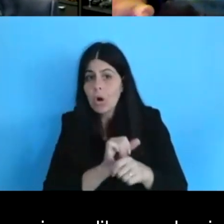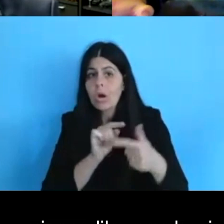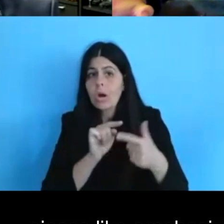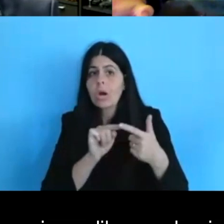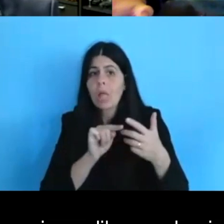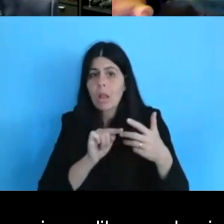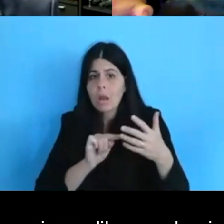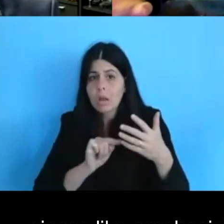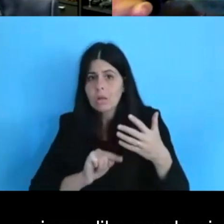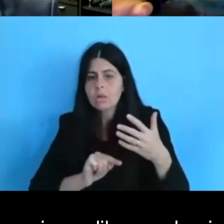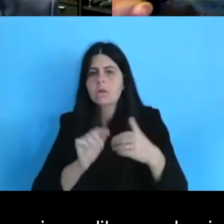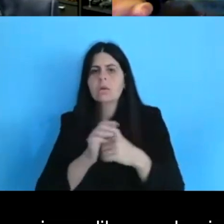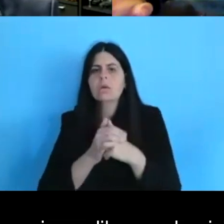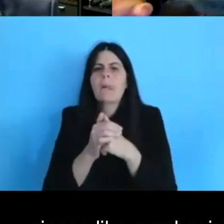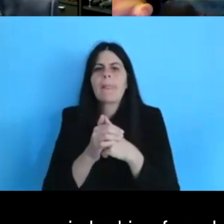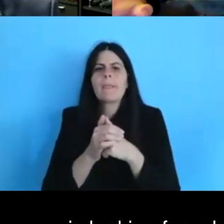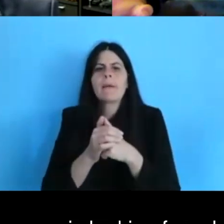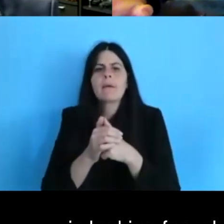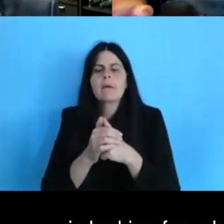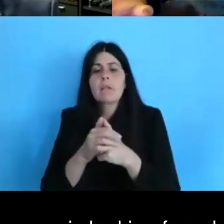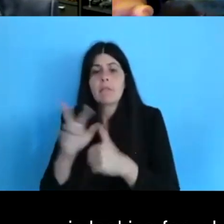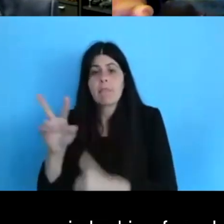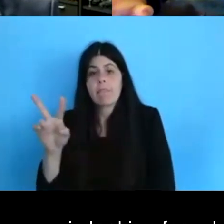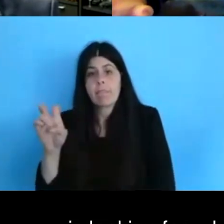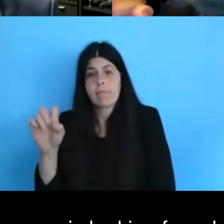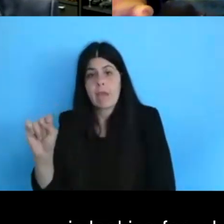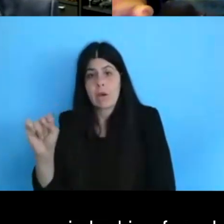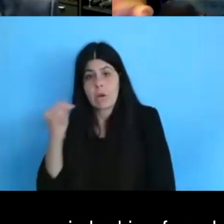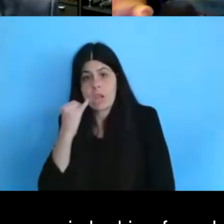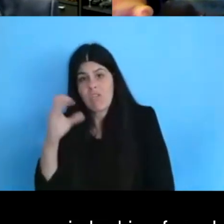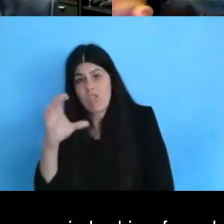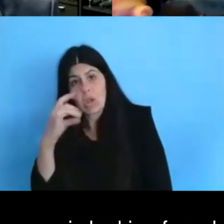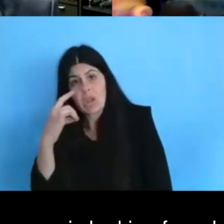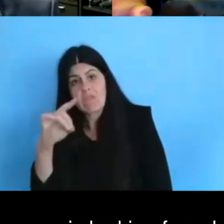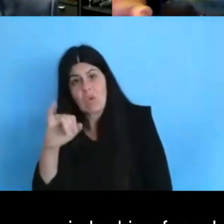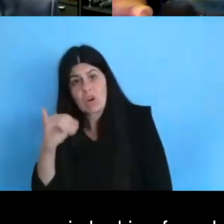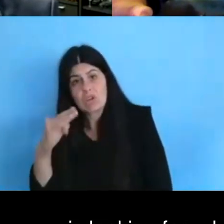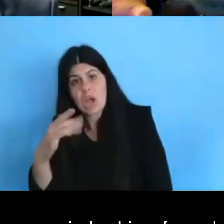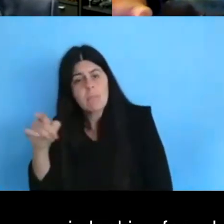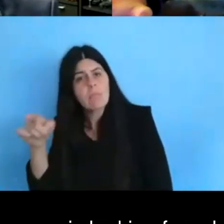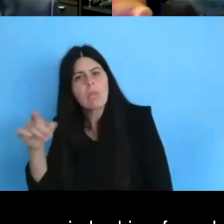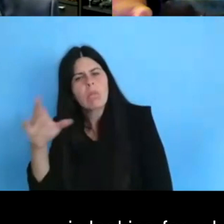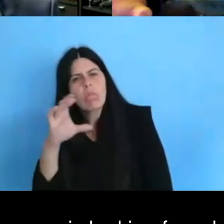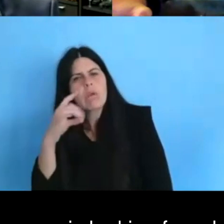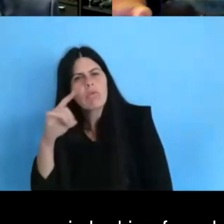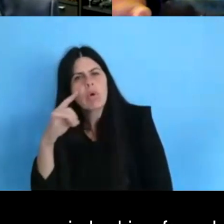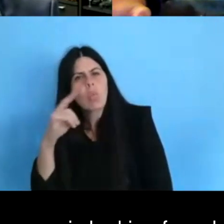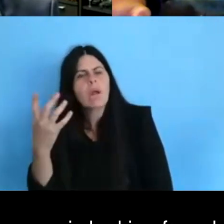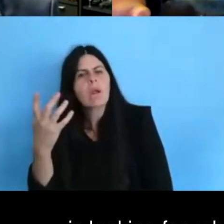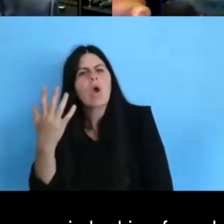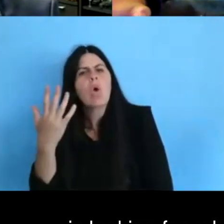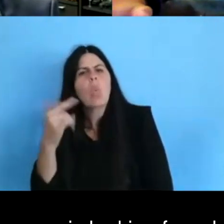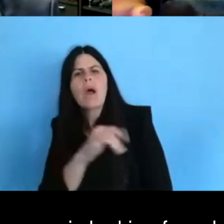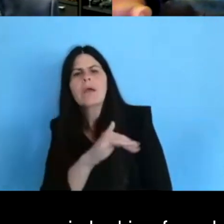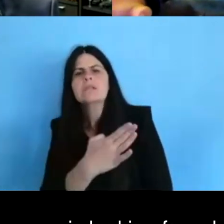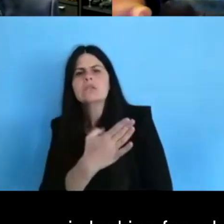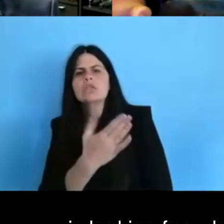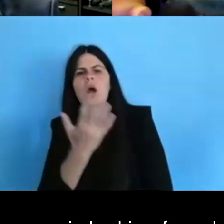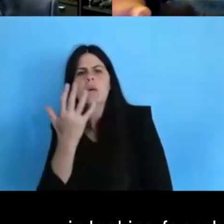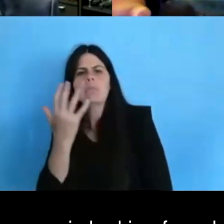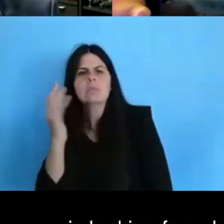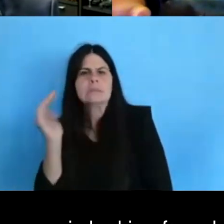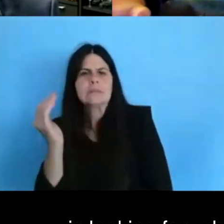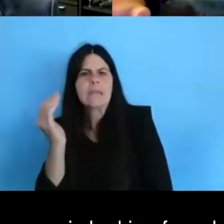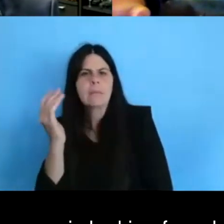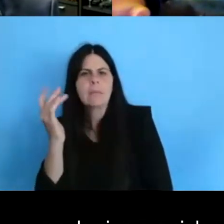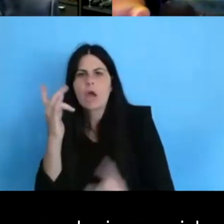veteran who is seeking a job is looking for, what makes a job attractive to a veteran. In our last few